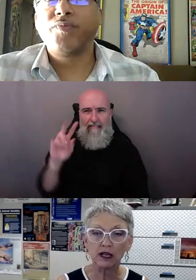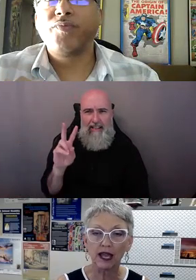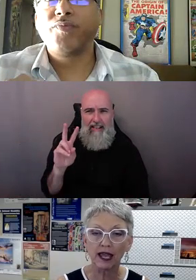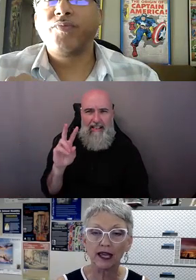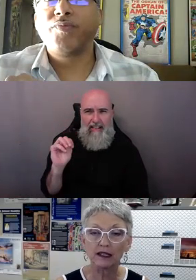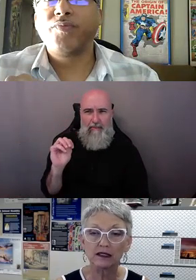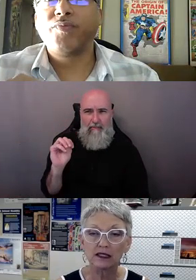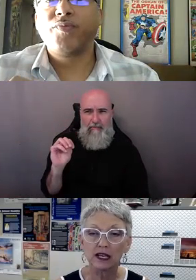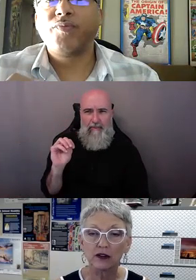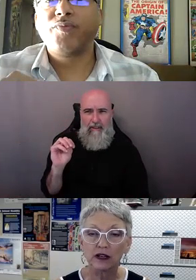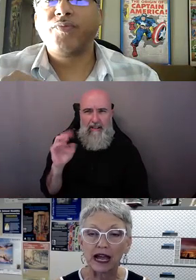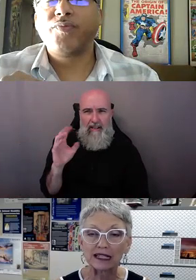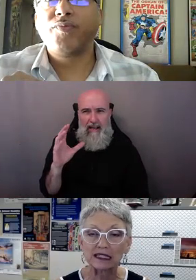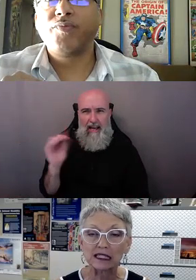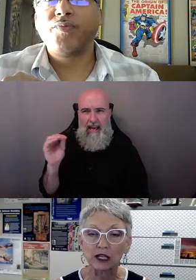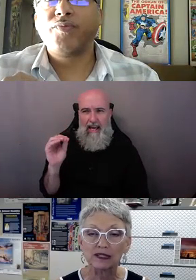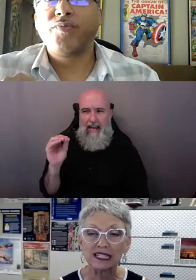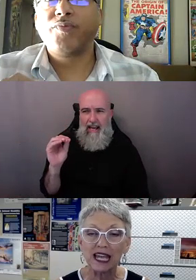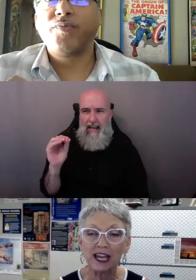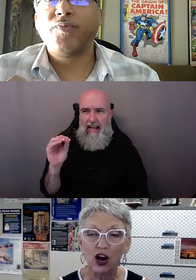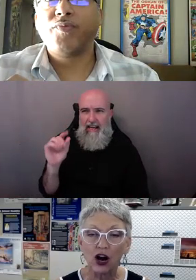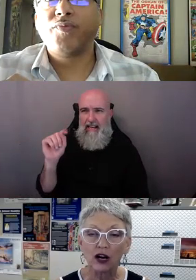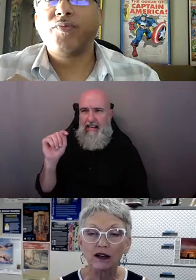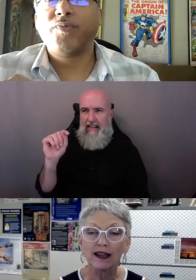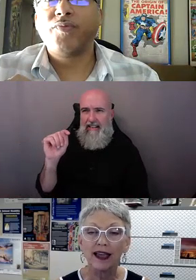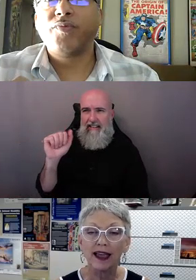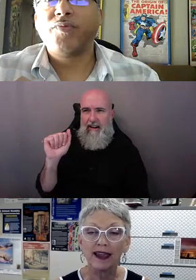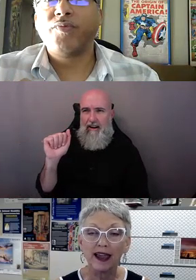IVM, and Taraxium,